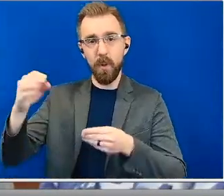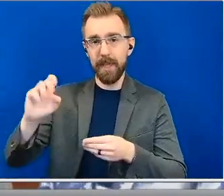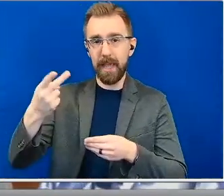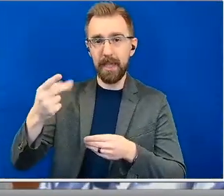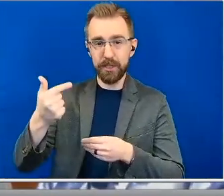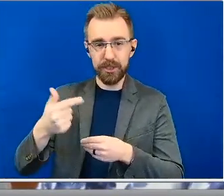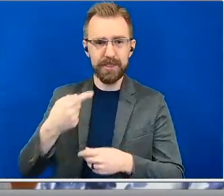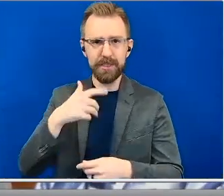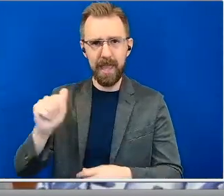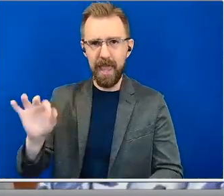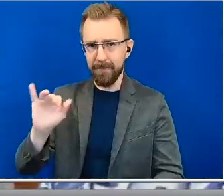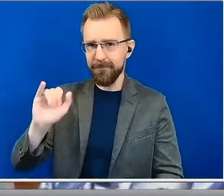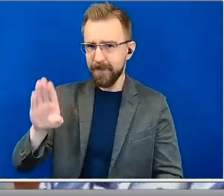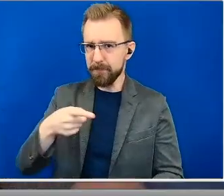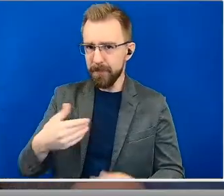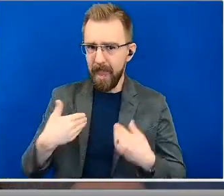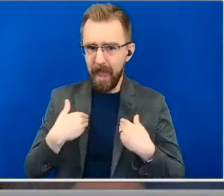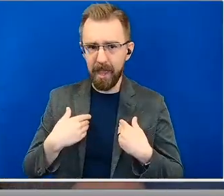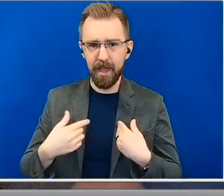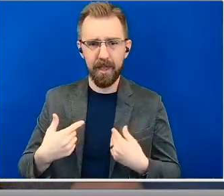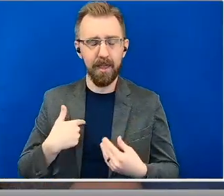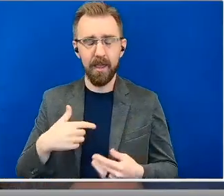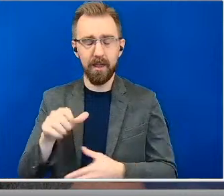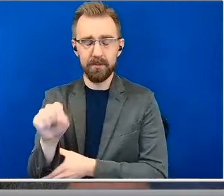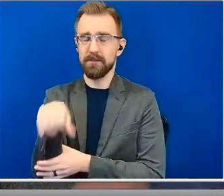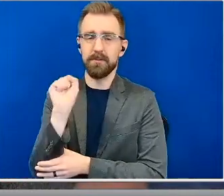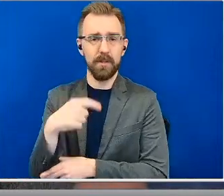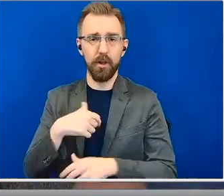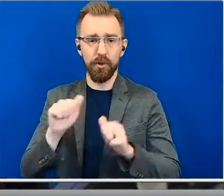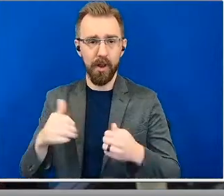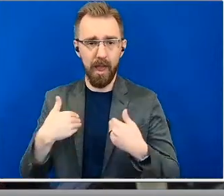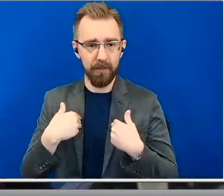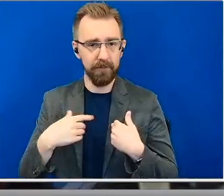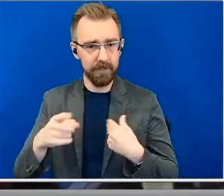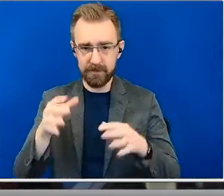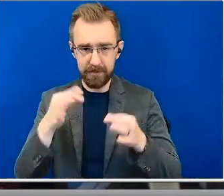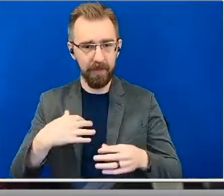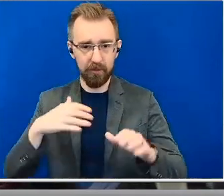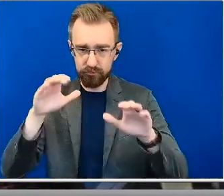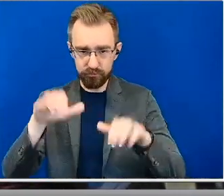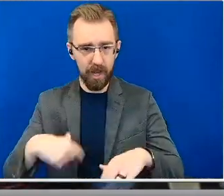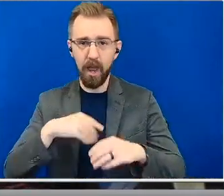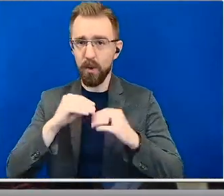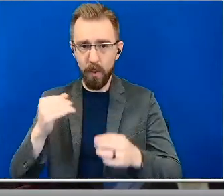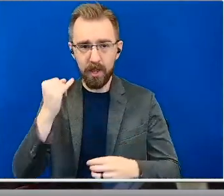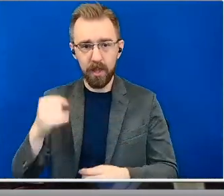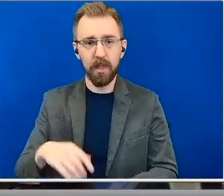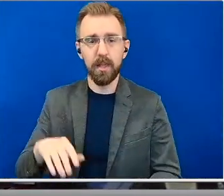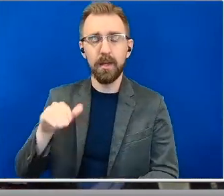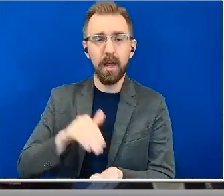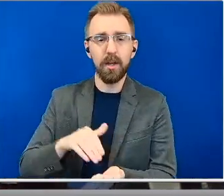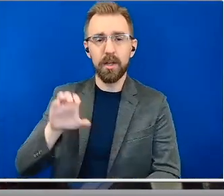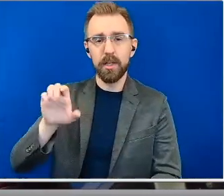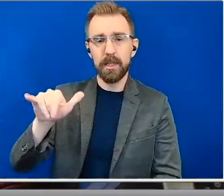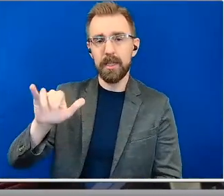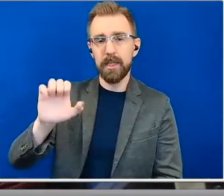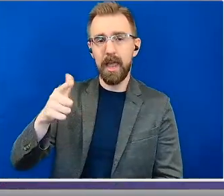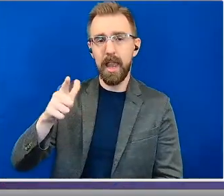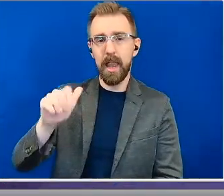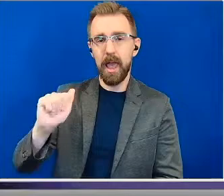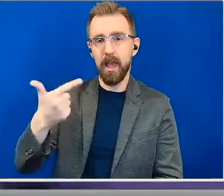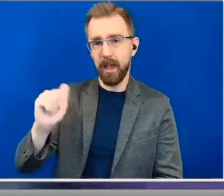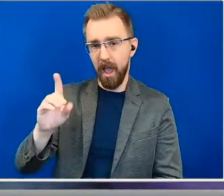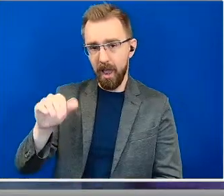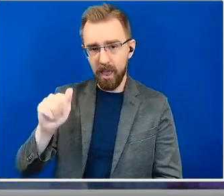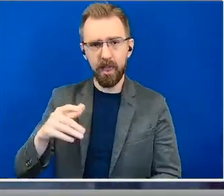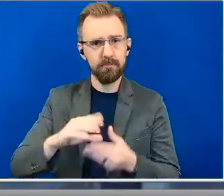Afib." You could have knocked me over. It absolutely shocked me. I had no idea. Dr. Yarlagadda told Daryle that he was the perfect candidate